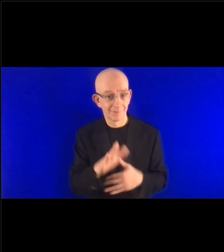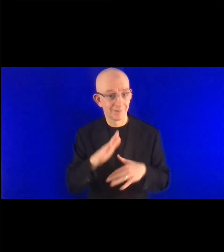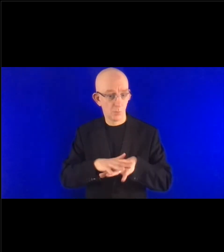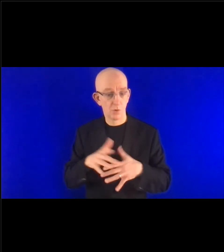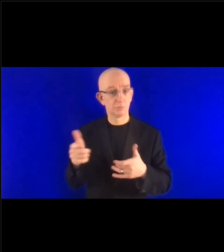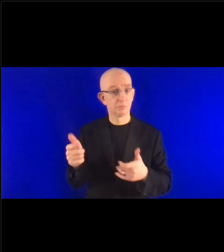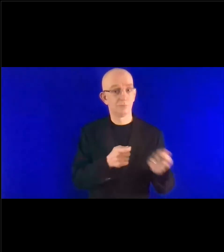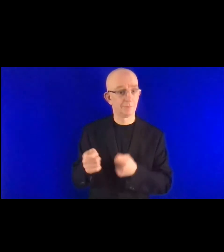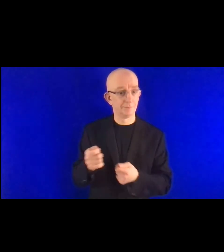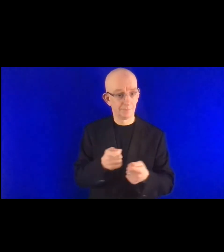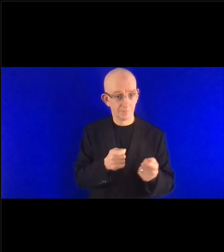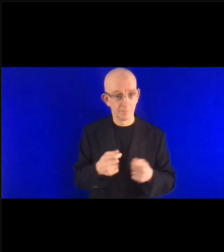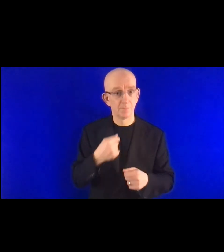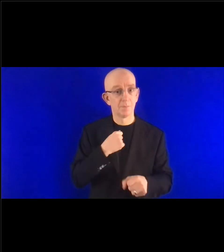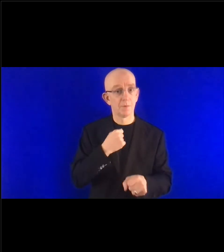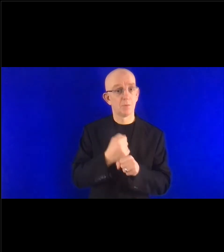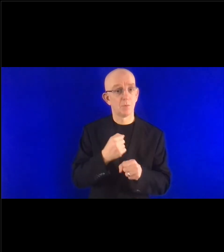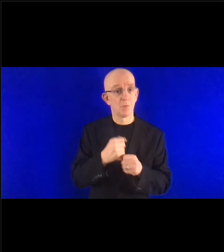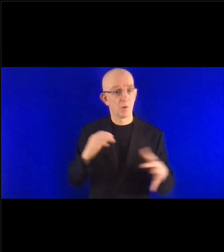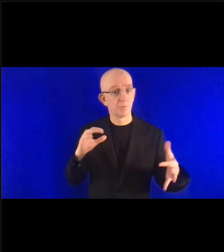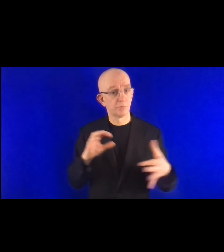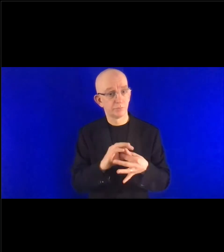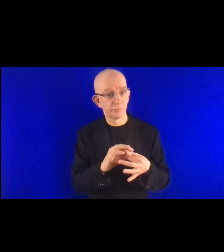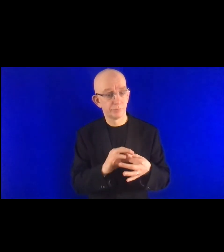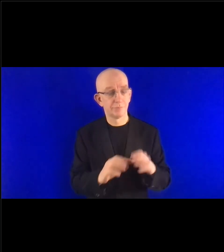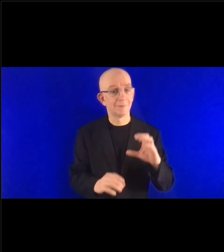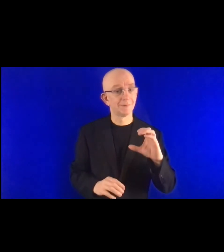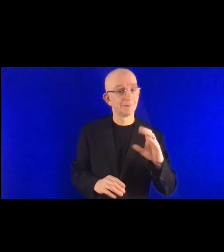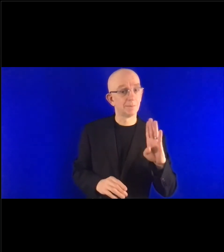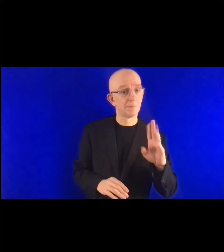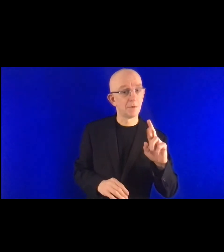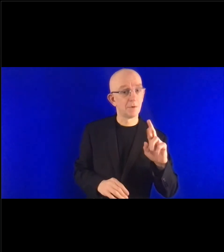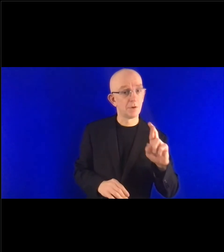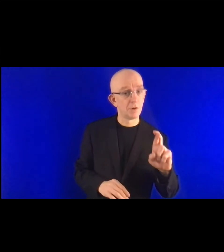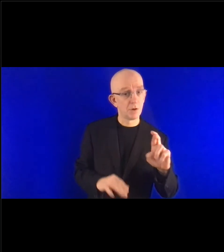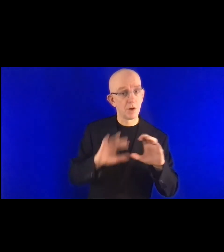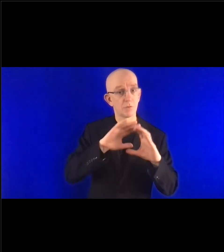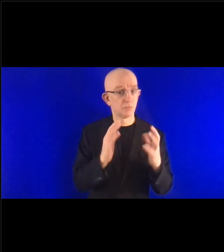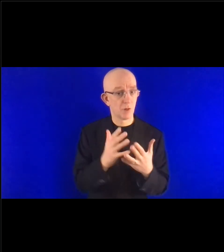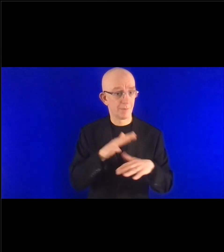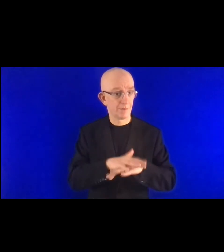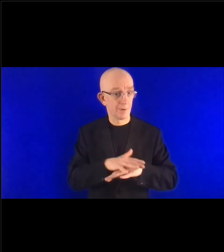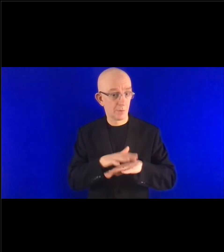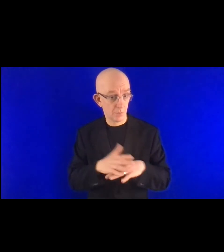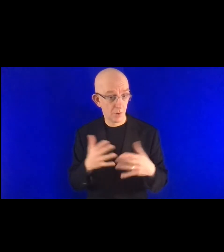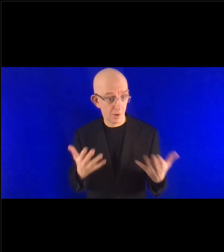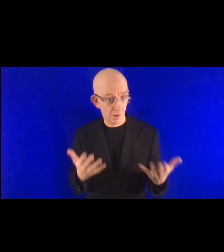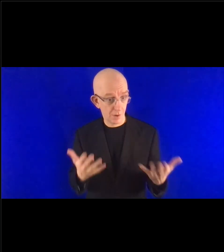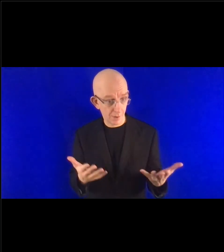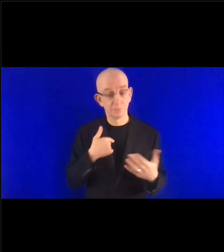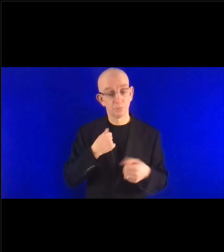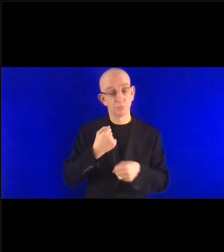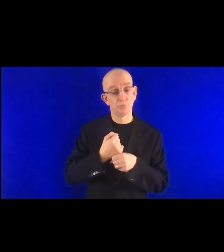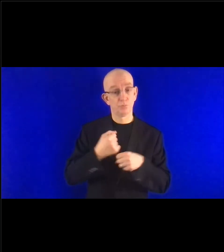also here in Pakistan, a subnational level, which is called Sindh province.